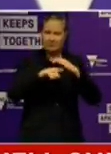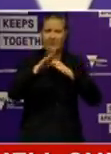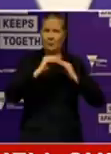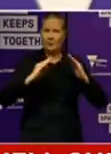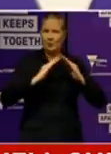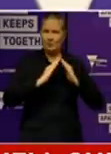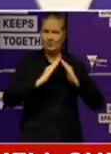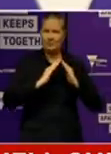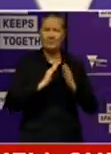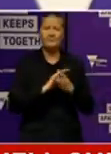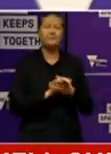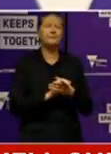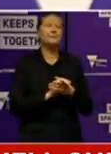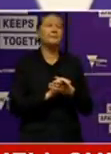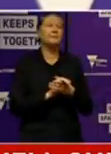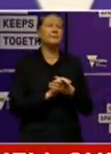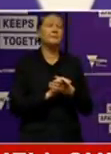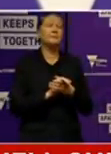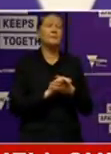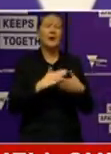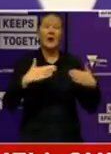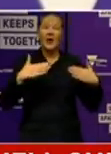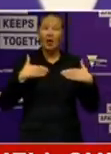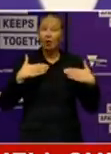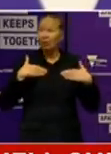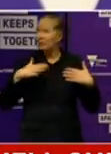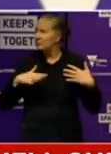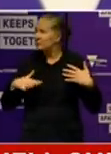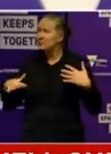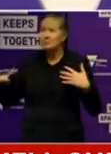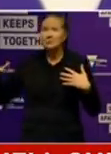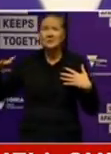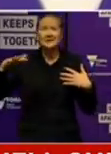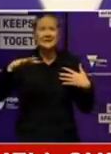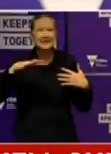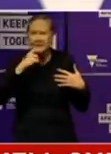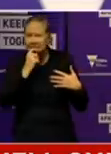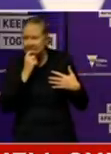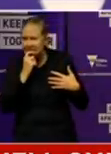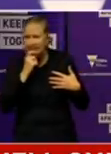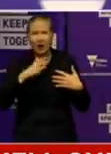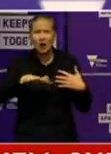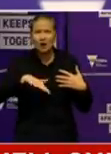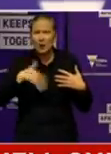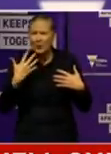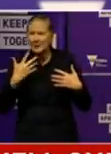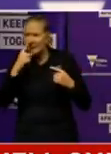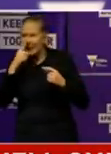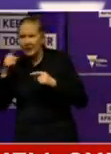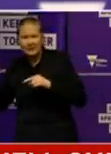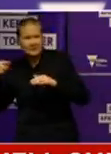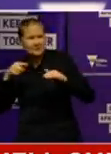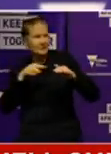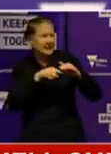services, we want to reduce the risk of people bringing in the virus into our health services, so we will be